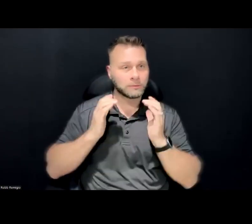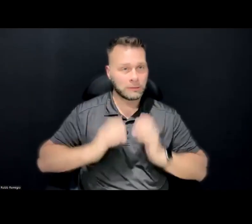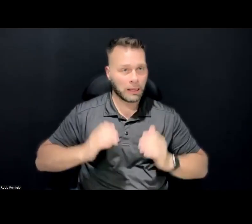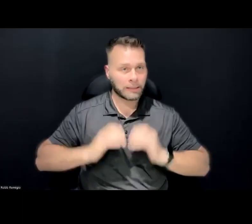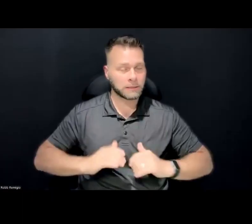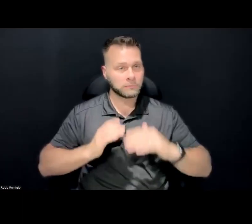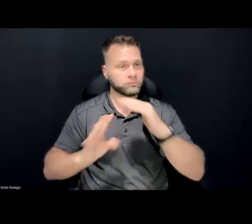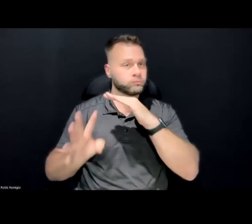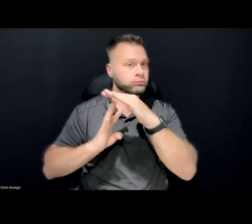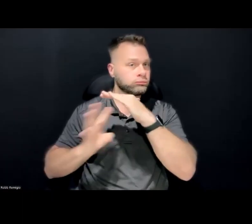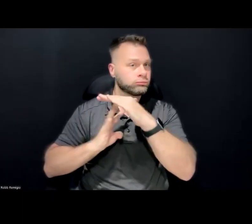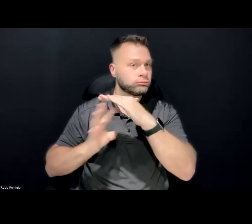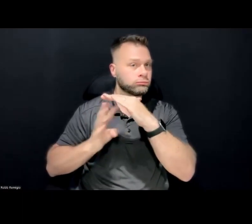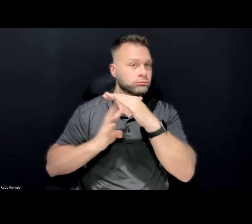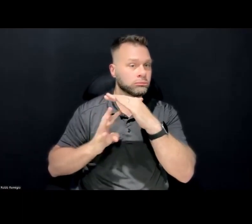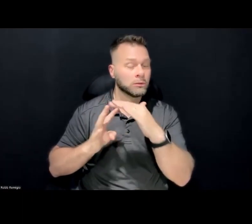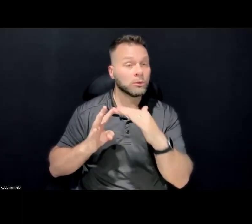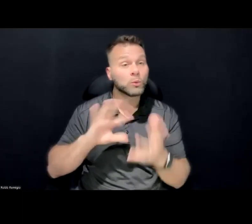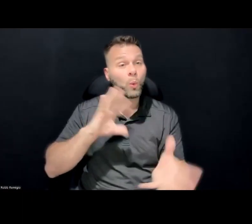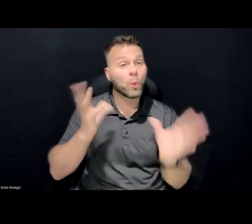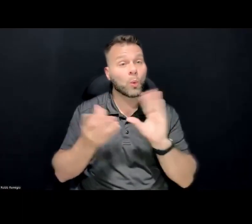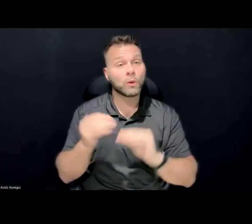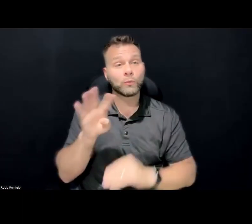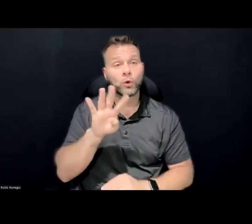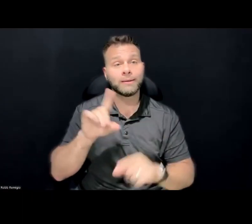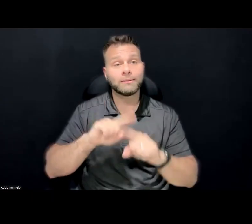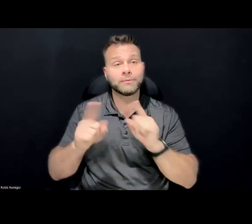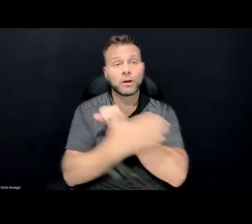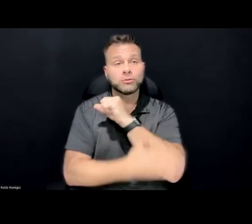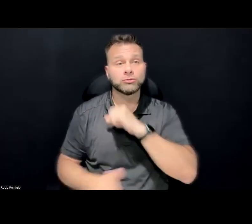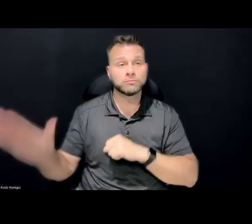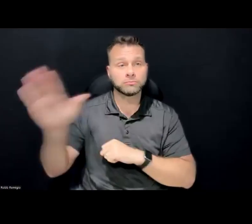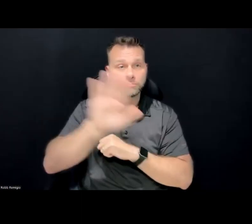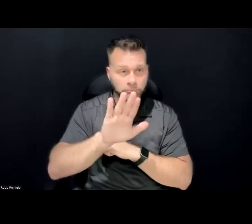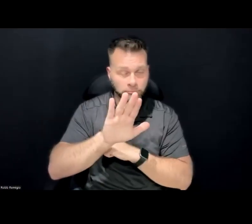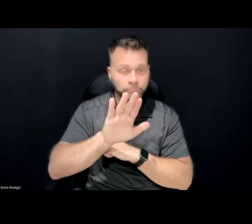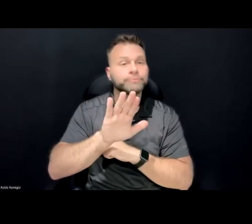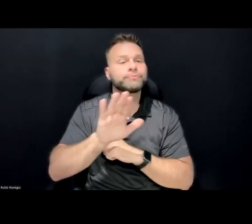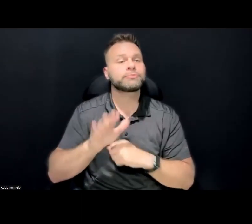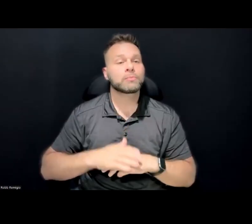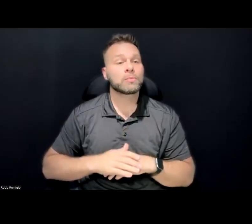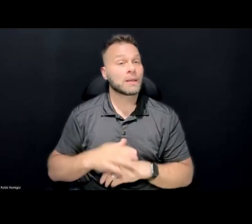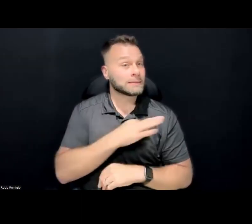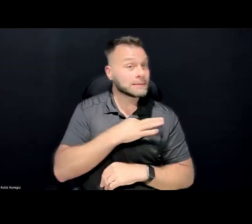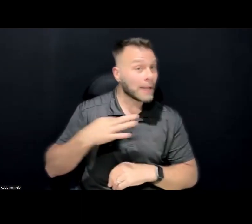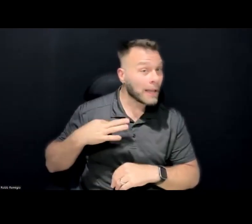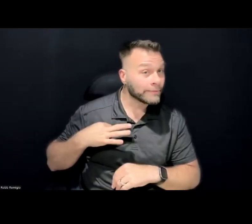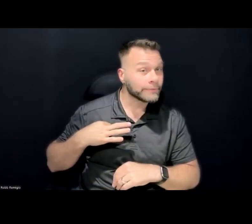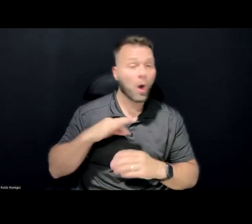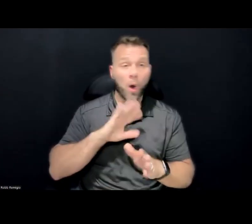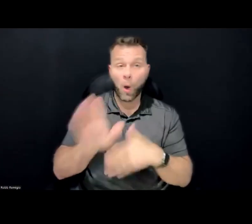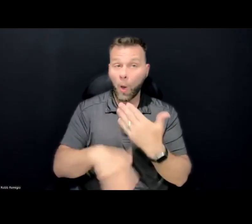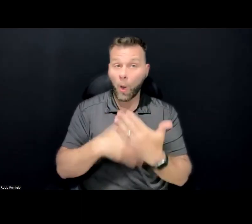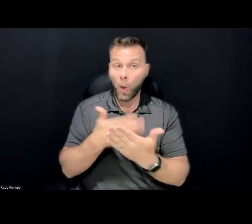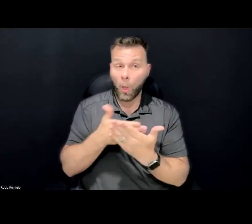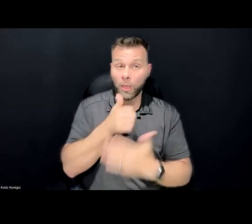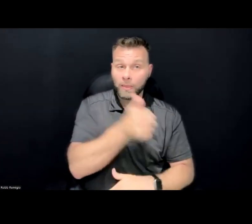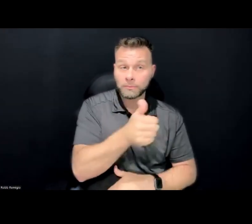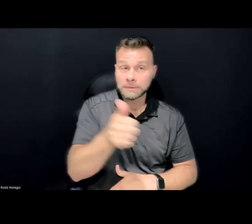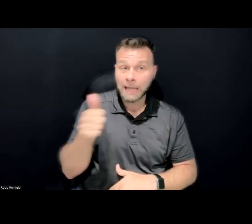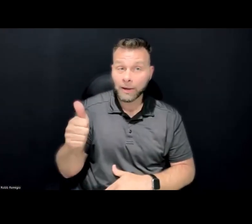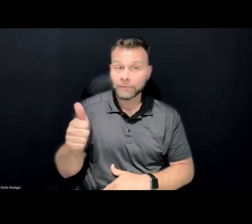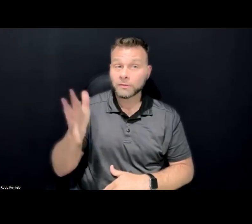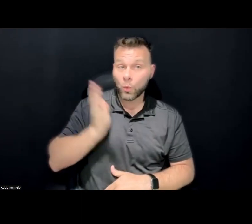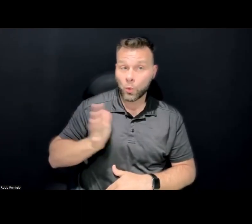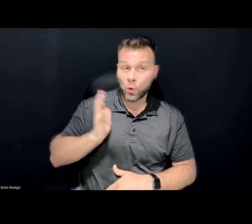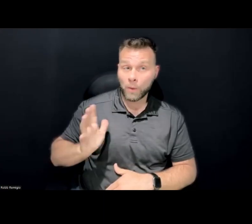from 48 different countries. All of our staff are all immigrants, including myself. We're